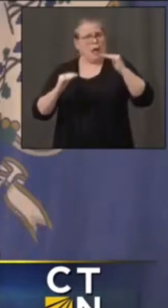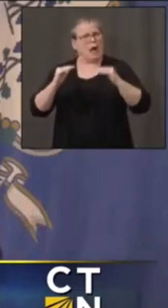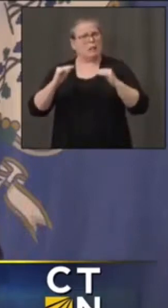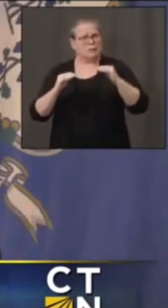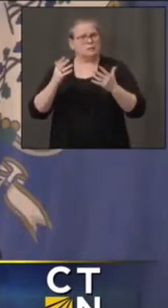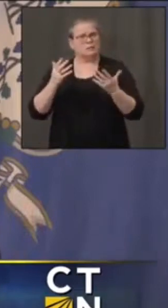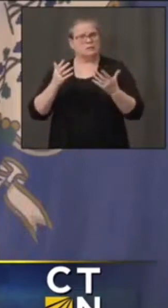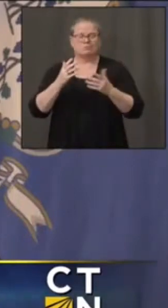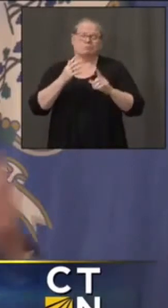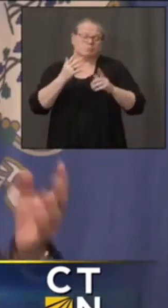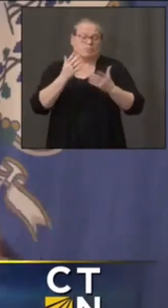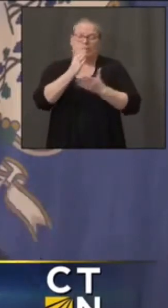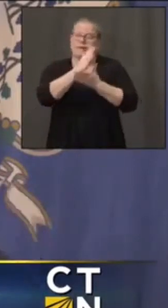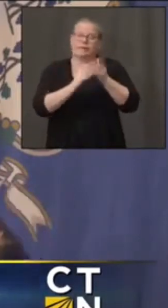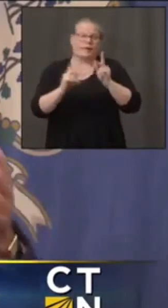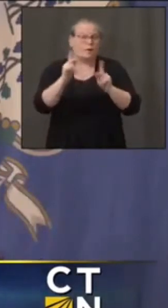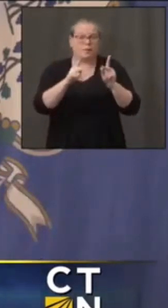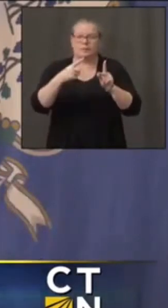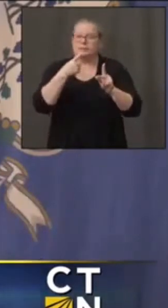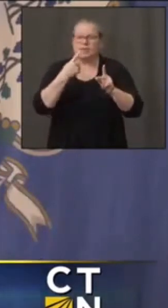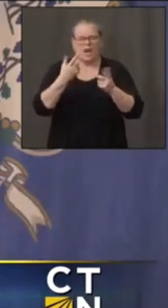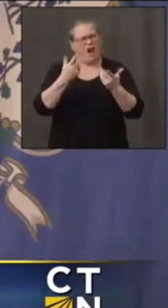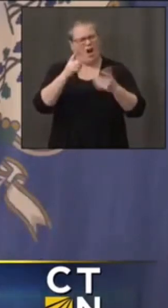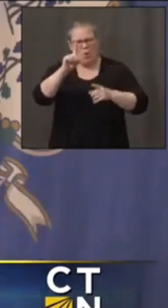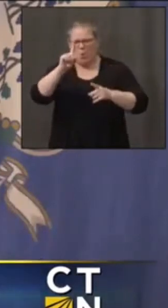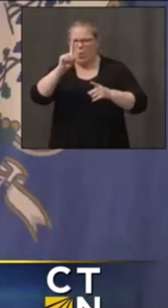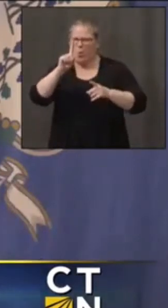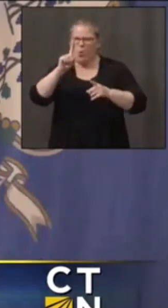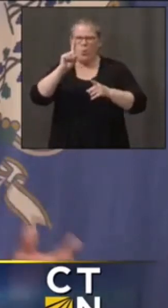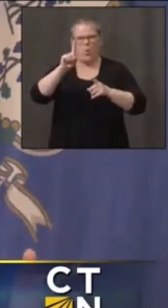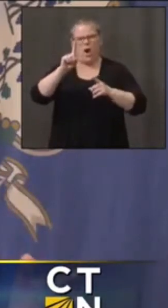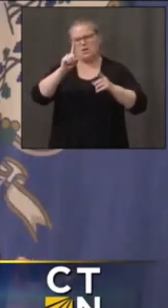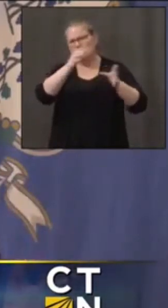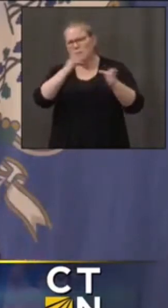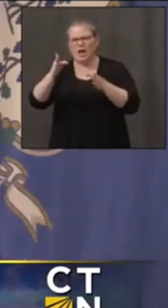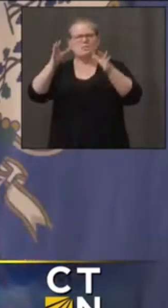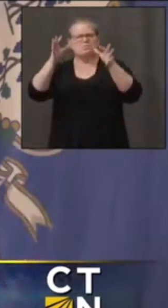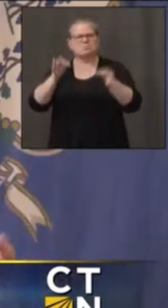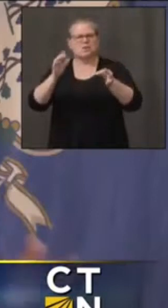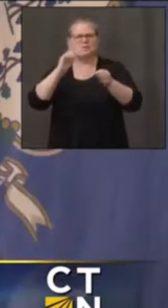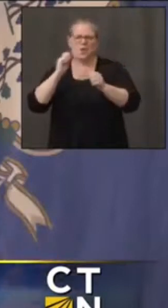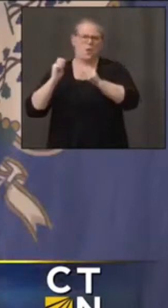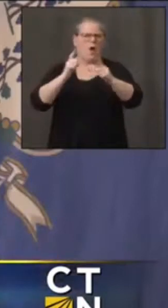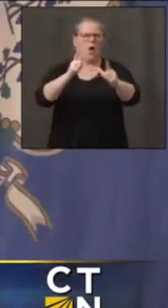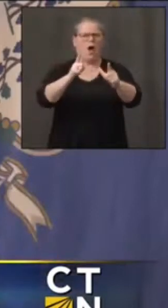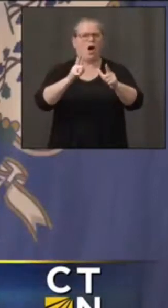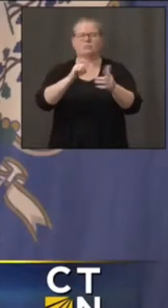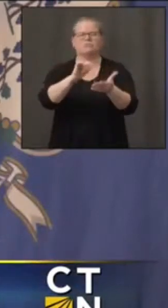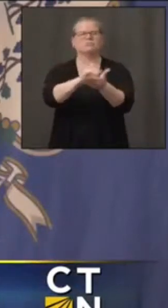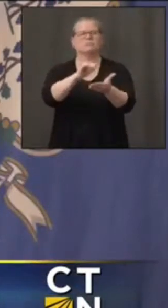no one-size-fits-all for the entire state, and others are saying give me more strict guidance or tell me